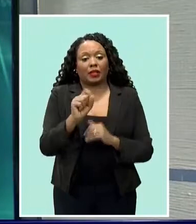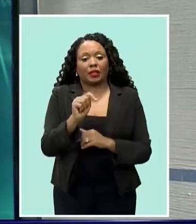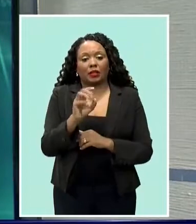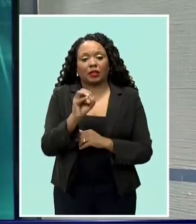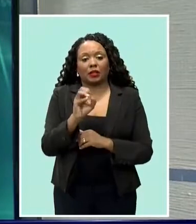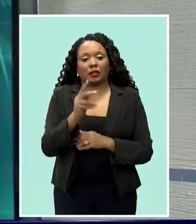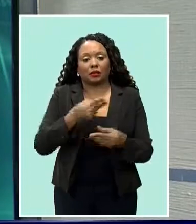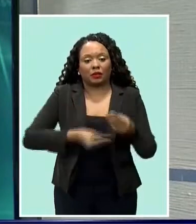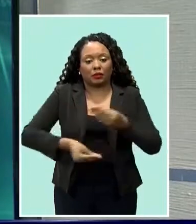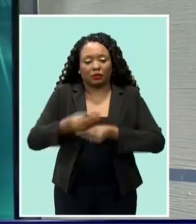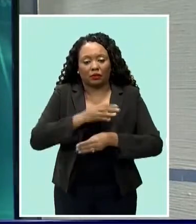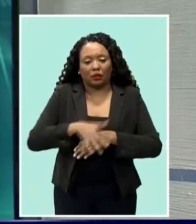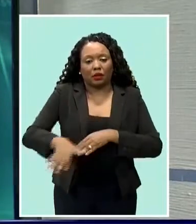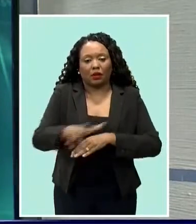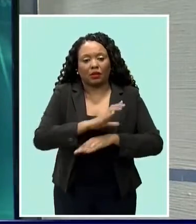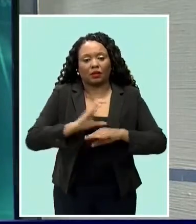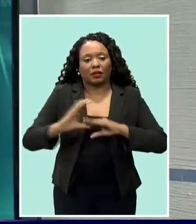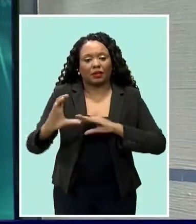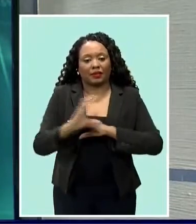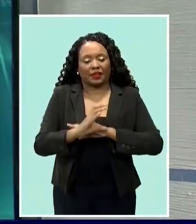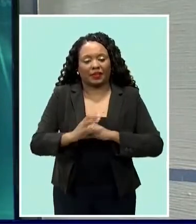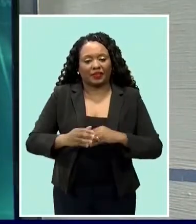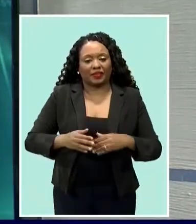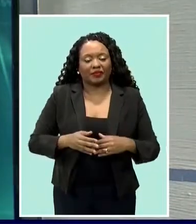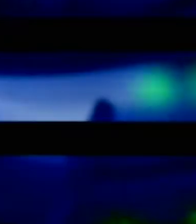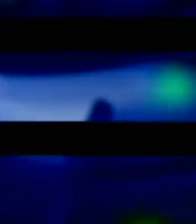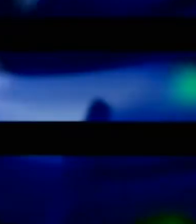selected exchanges across our region.